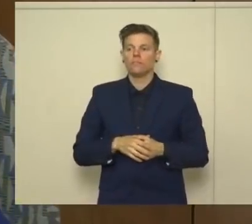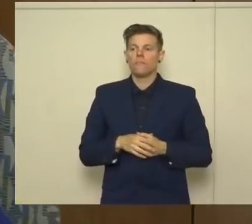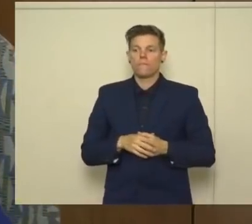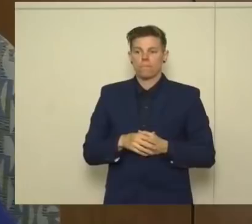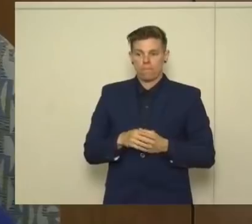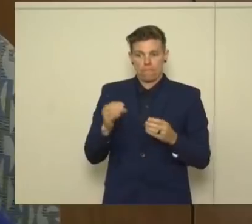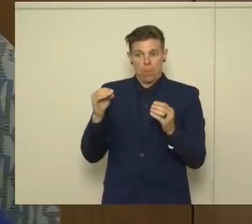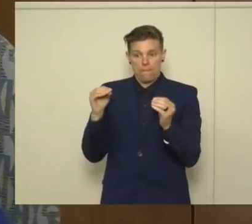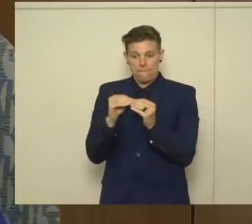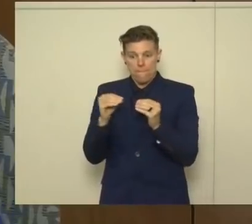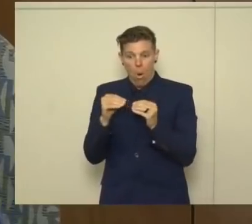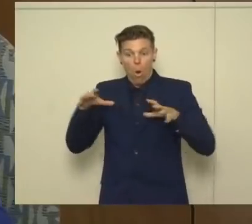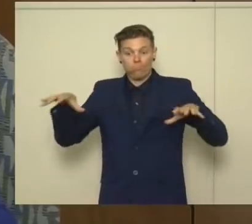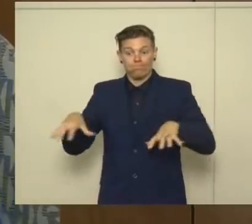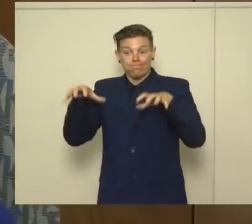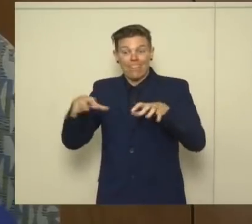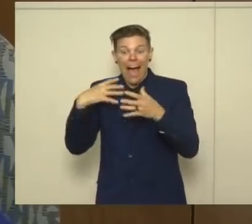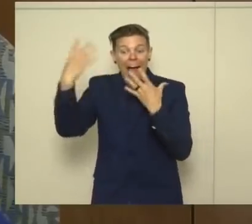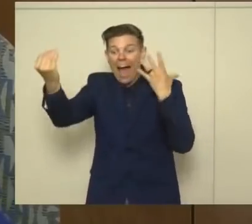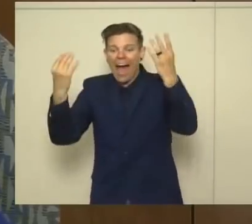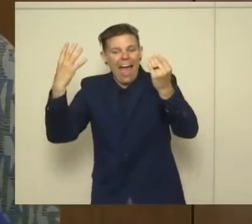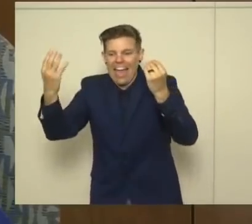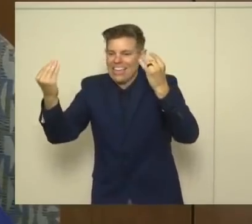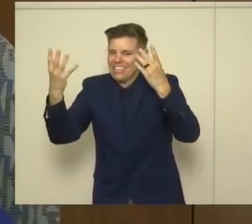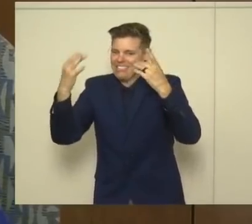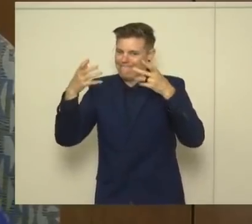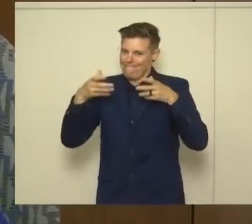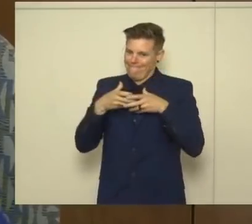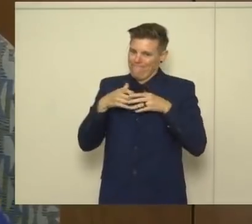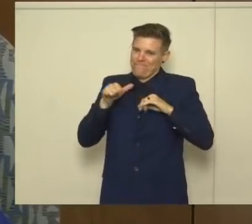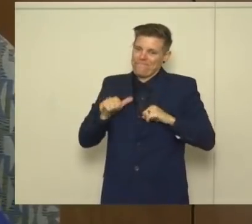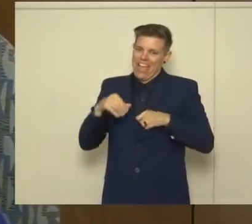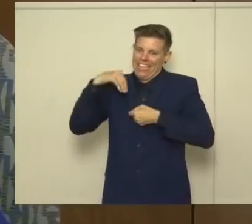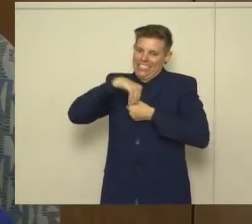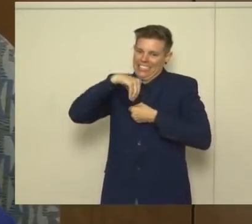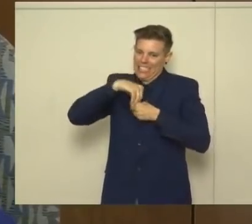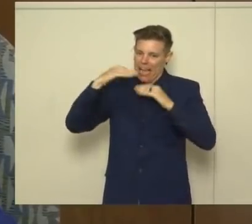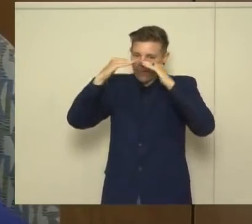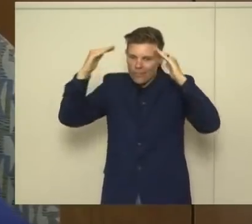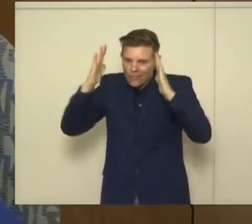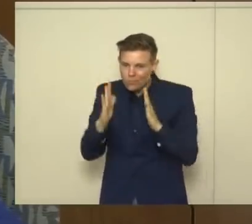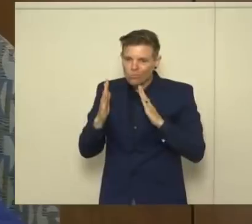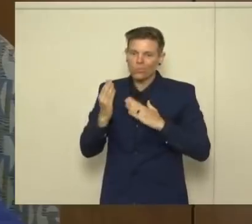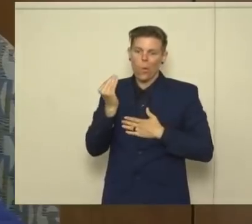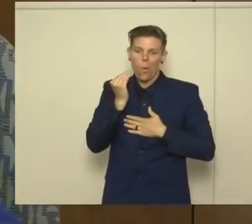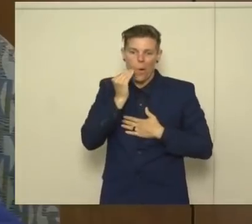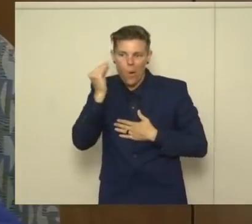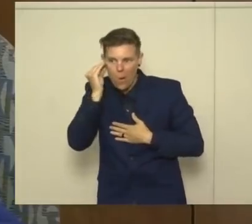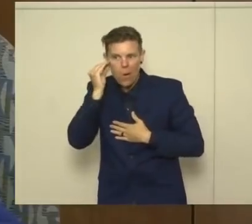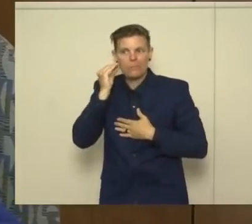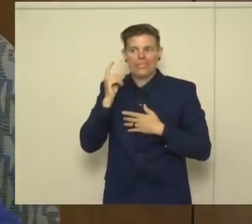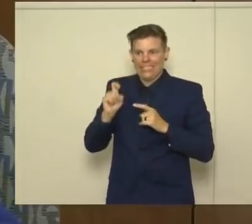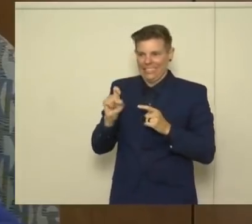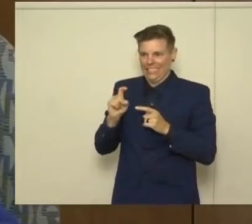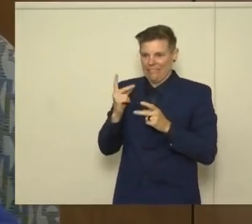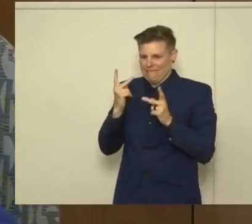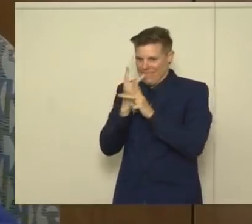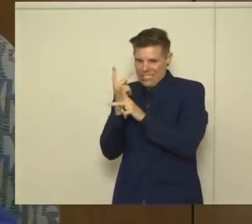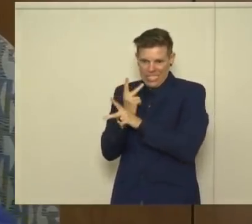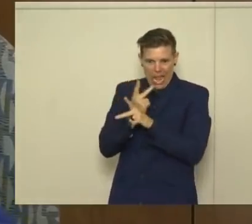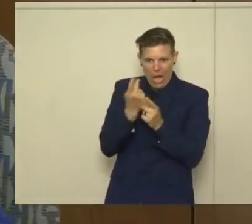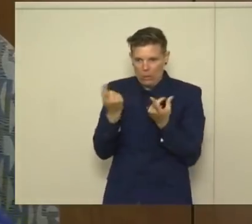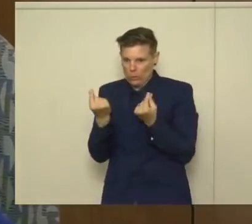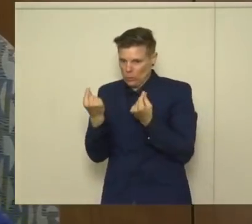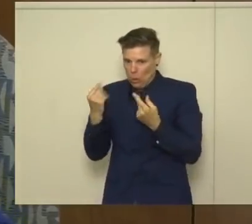indoors. That means we've got to get the indoor part right to the highest degree possible so that we